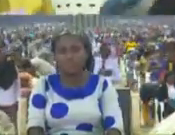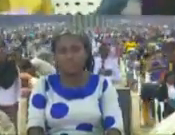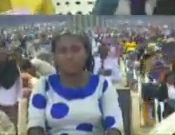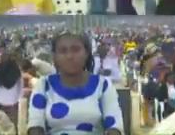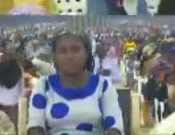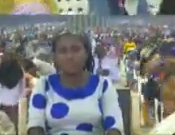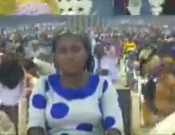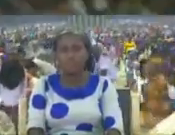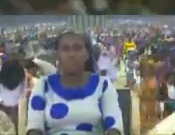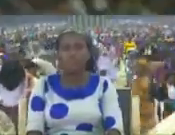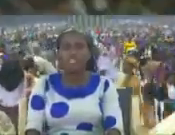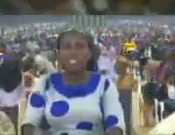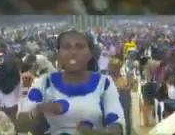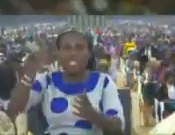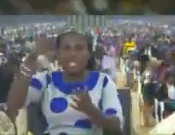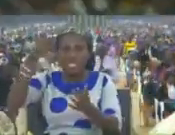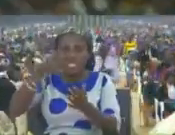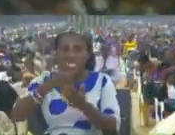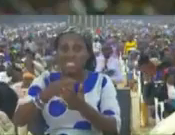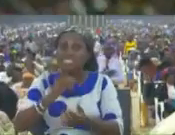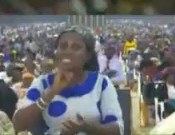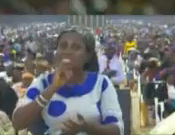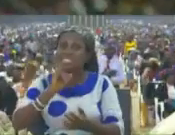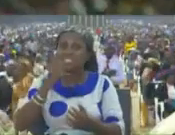It is the end that matters.